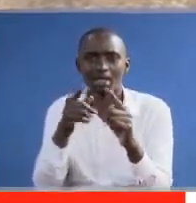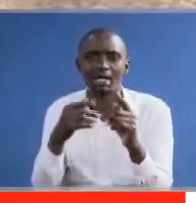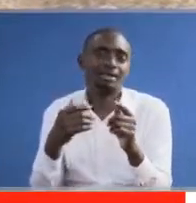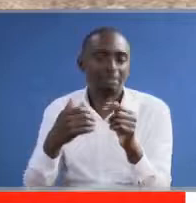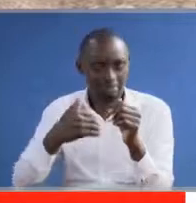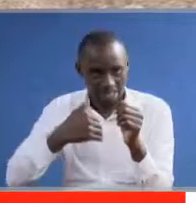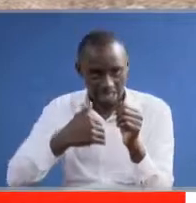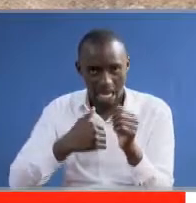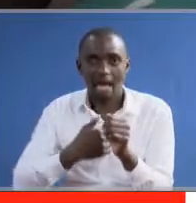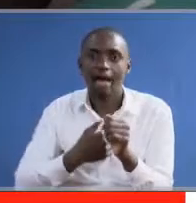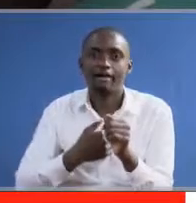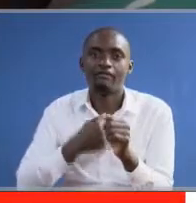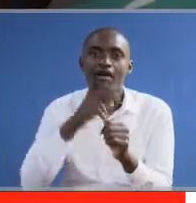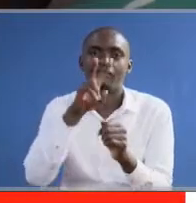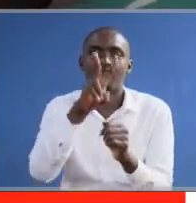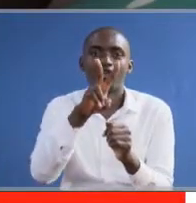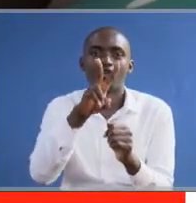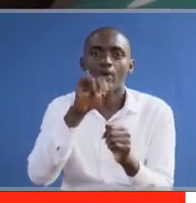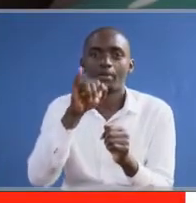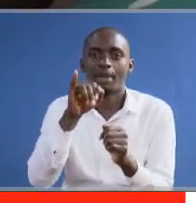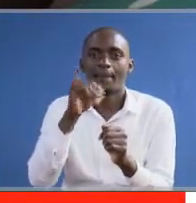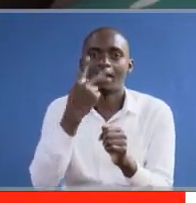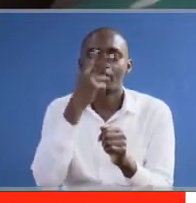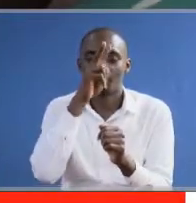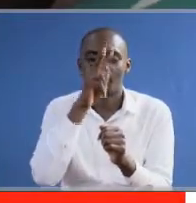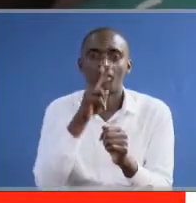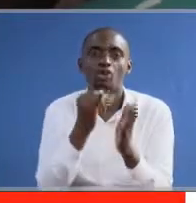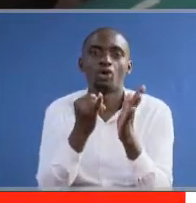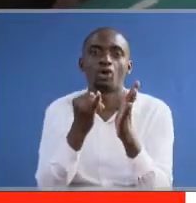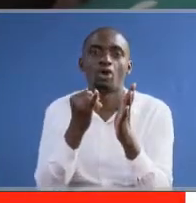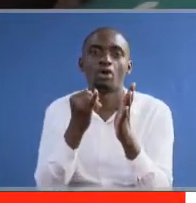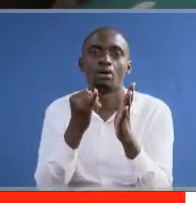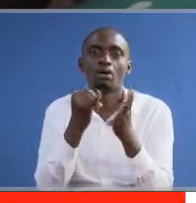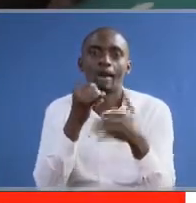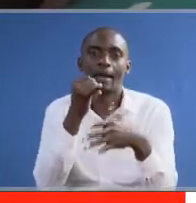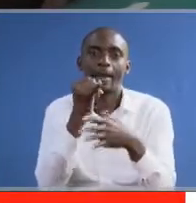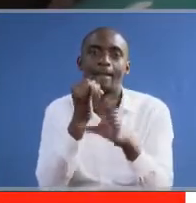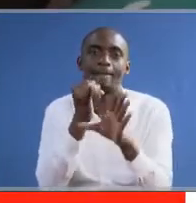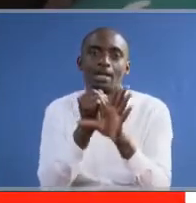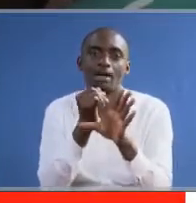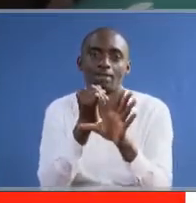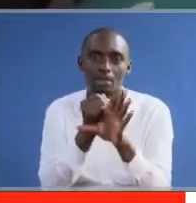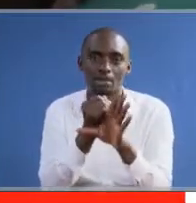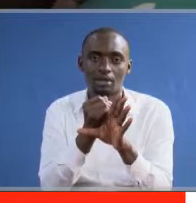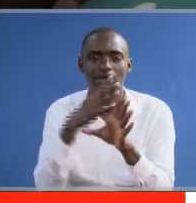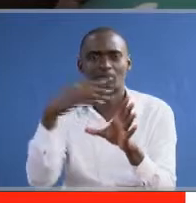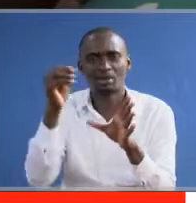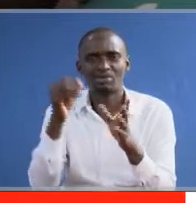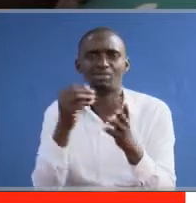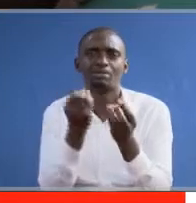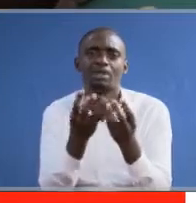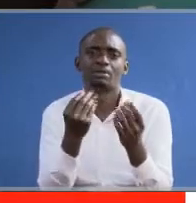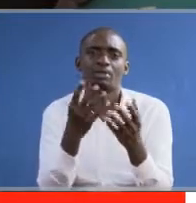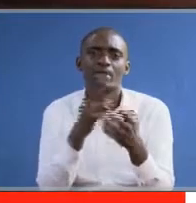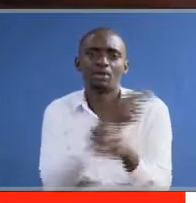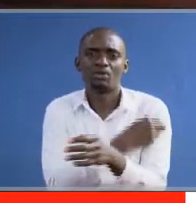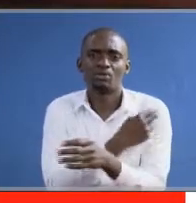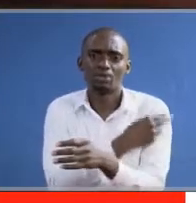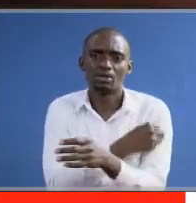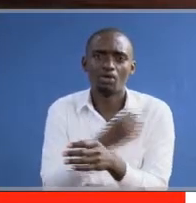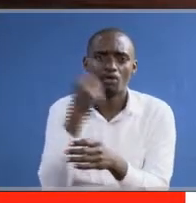visual impairment. I have gone through several hospitals for eye